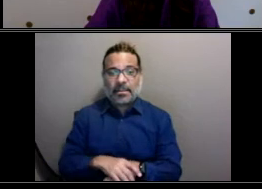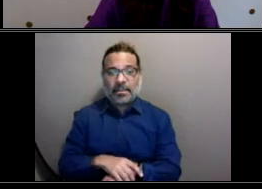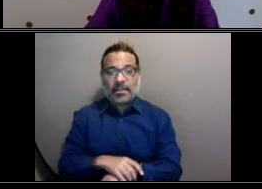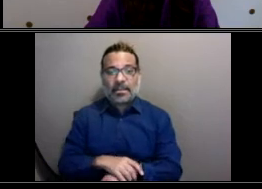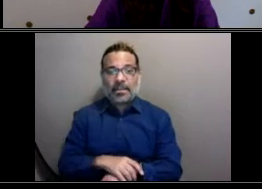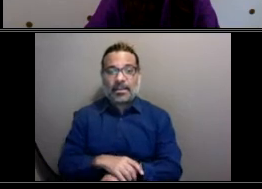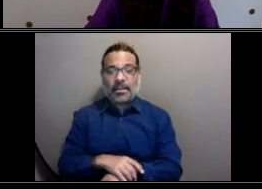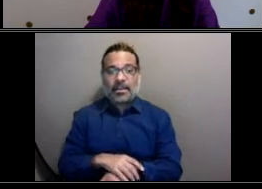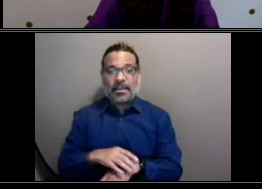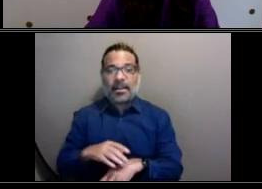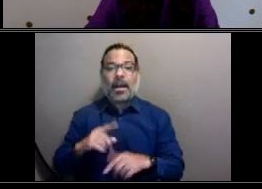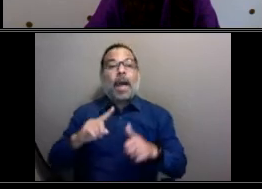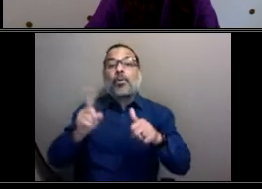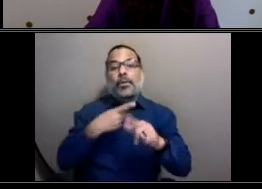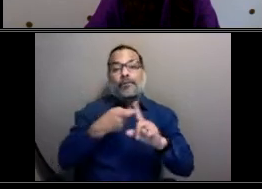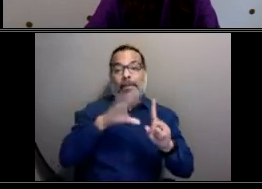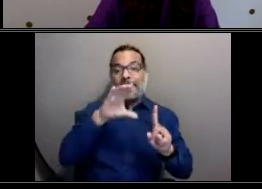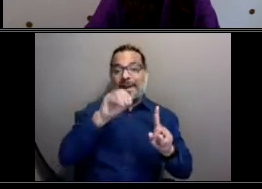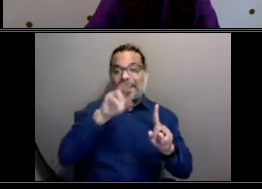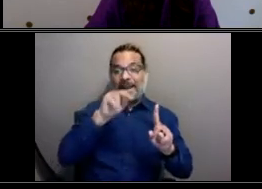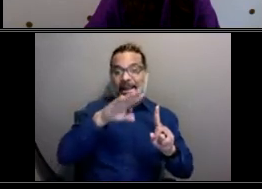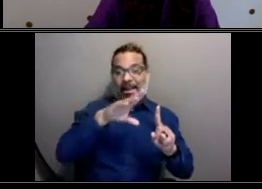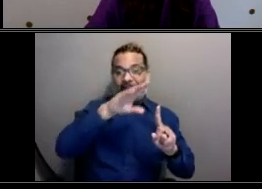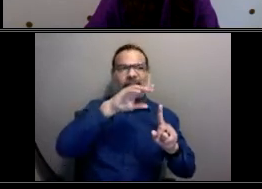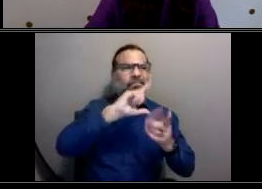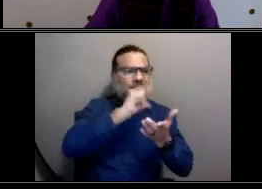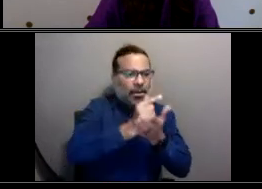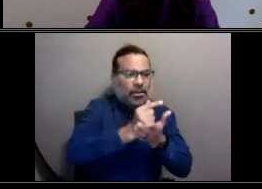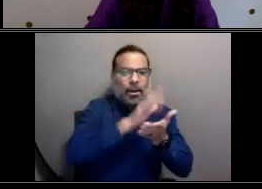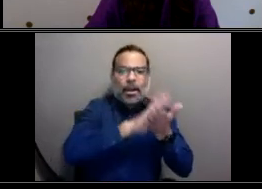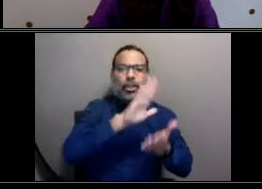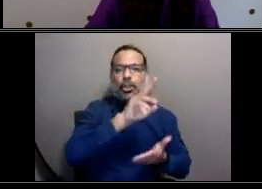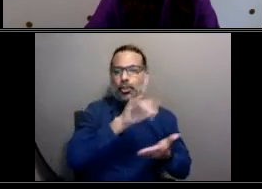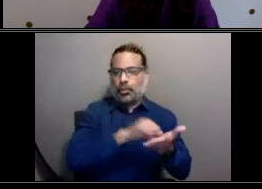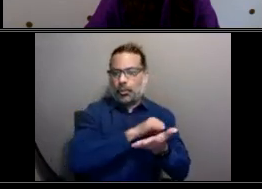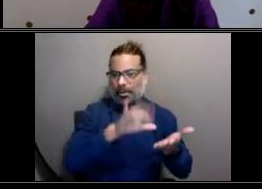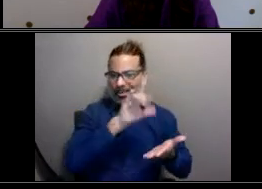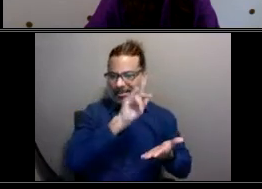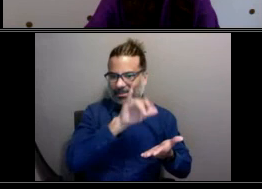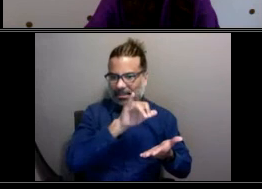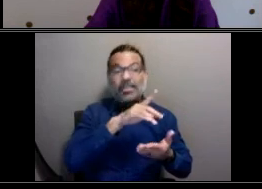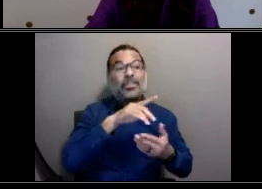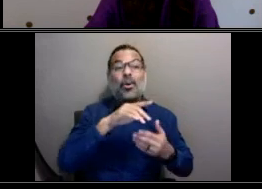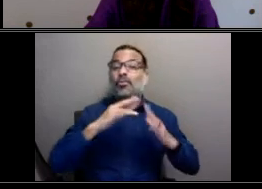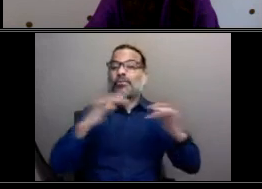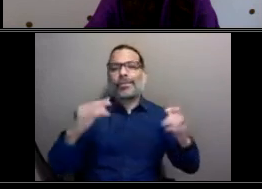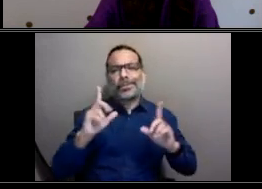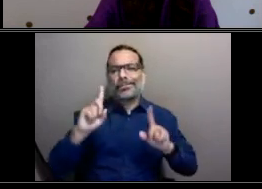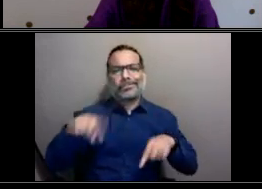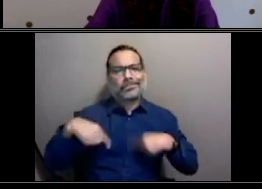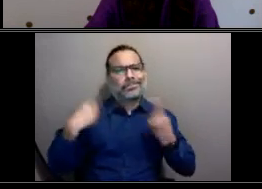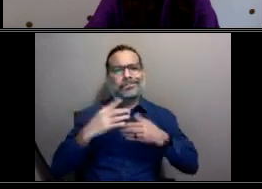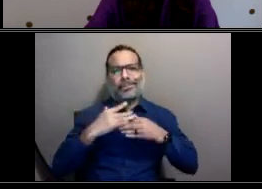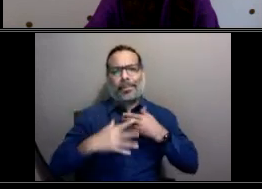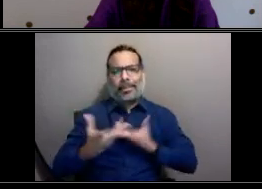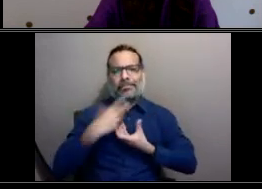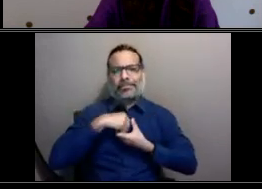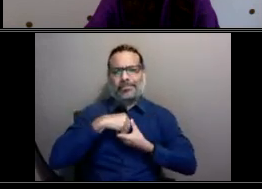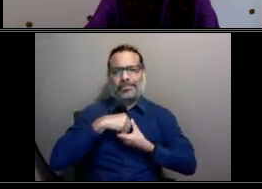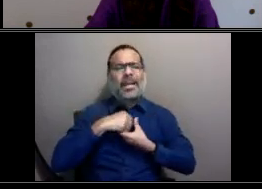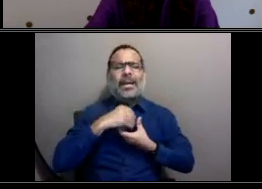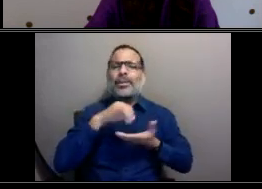but I'm originally from Connecticut, and I graduated from college in New York City. So diversity has been in my blood. New York City being such a diverse place,